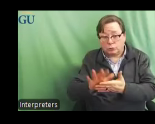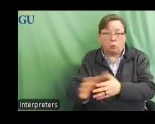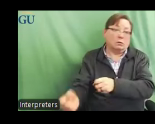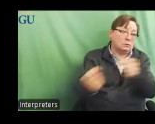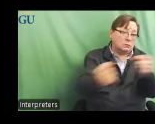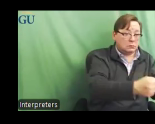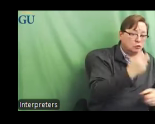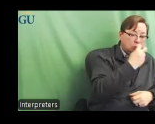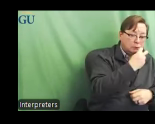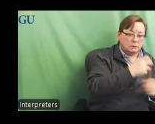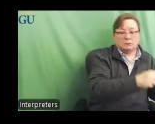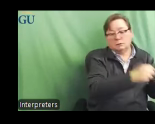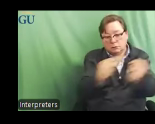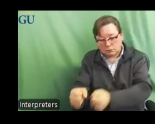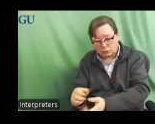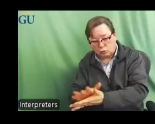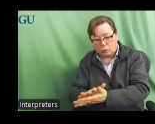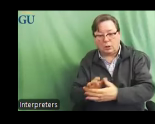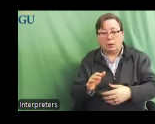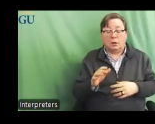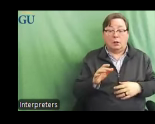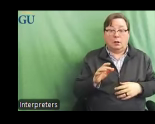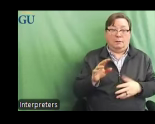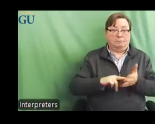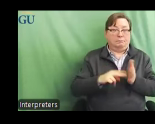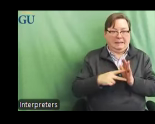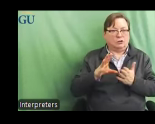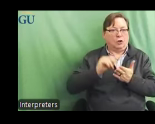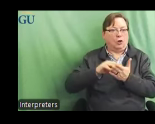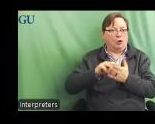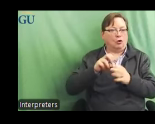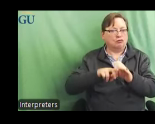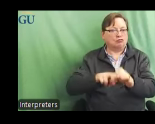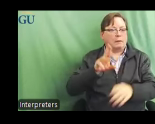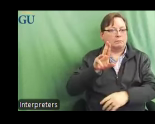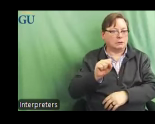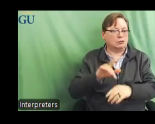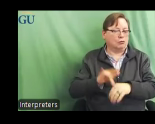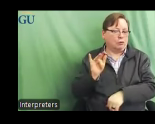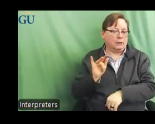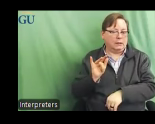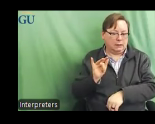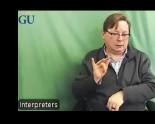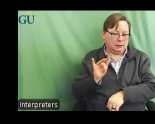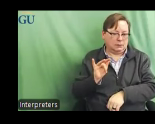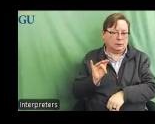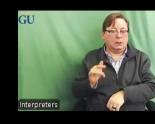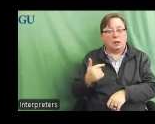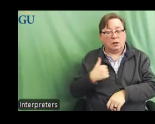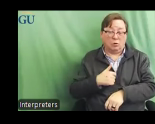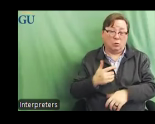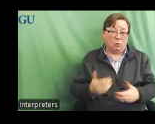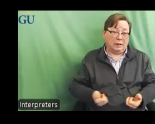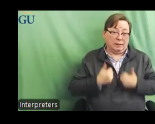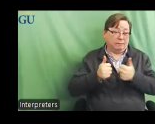those things. And she also learned how to ride the bus when she was very little. We do live out in the middle of nowhere, kind of in the rural